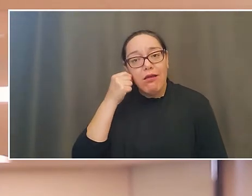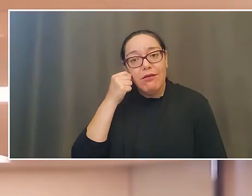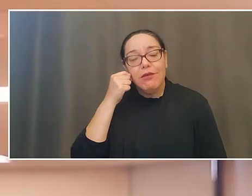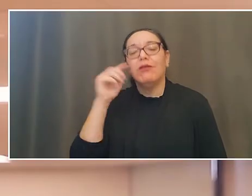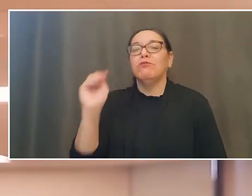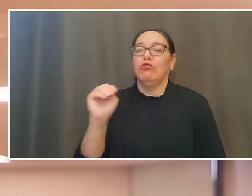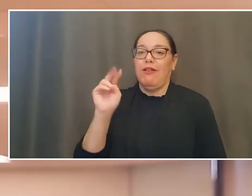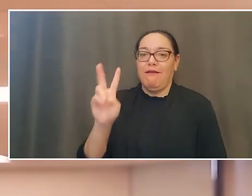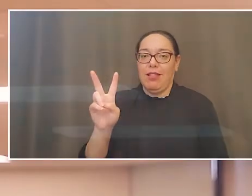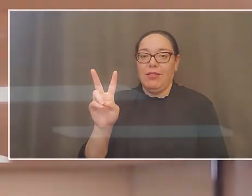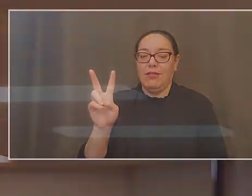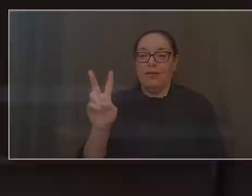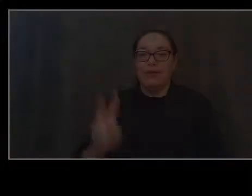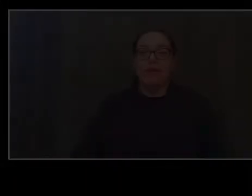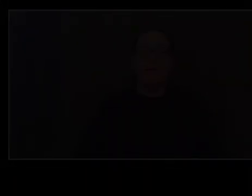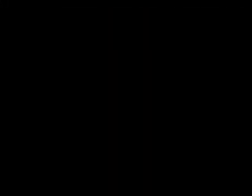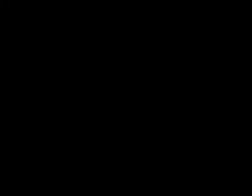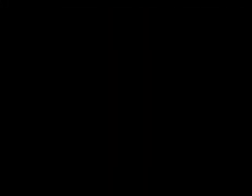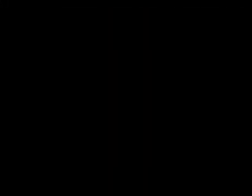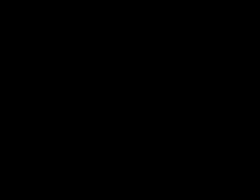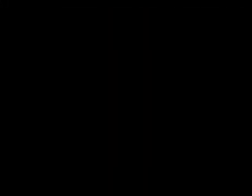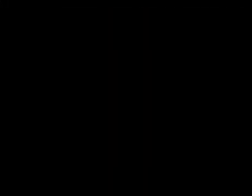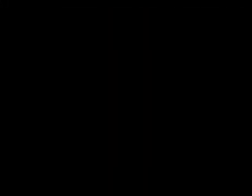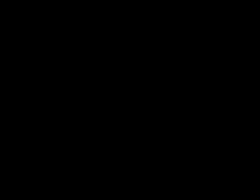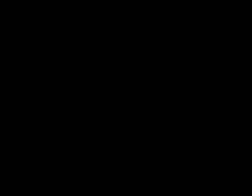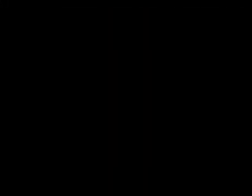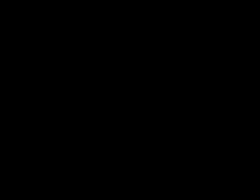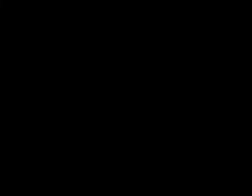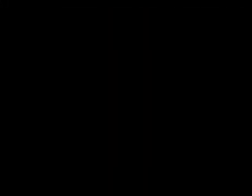Moreno Valley Police Department.